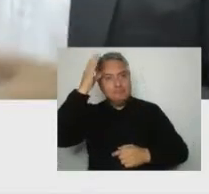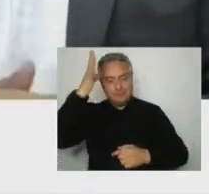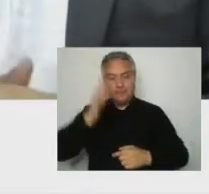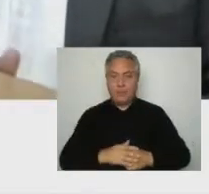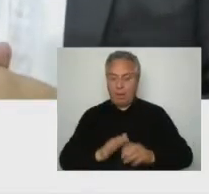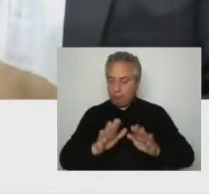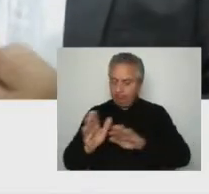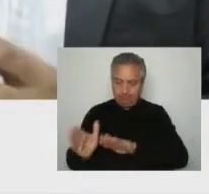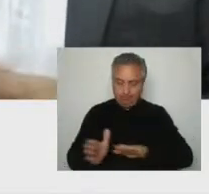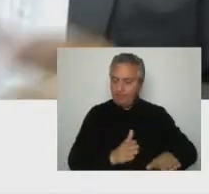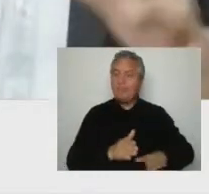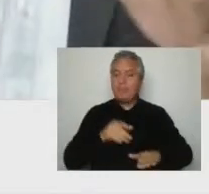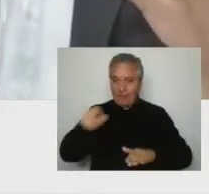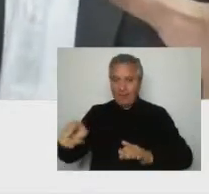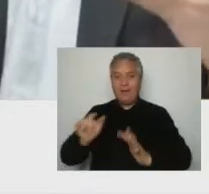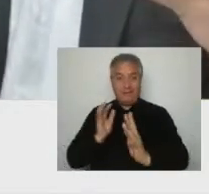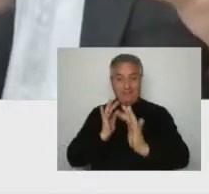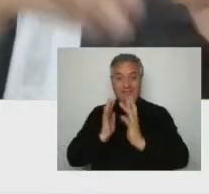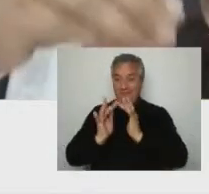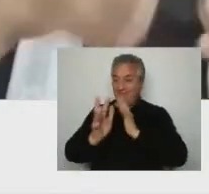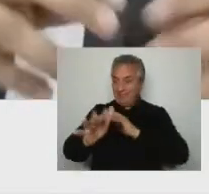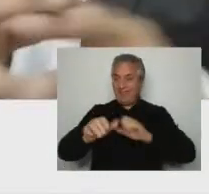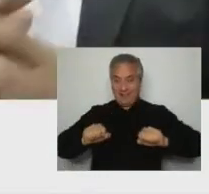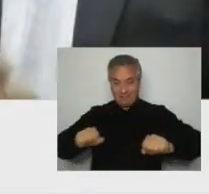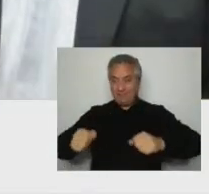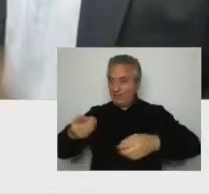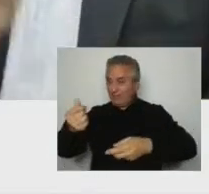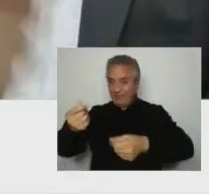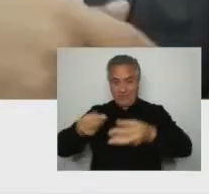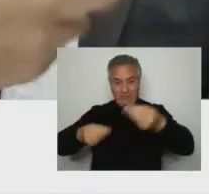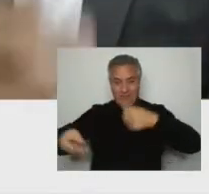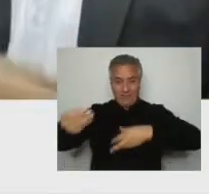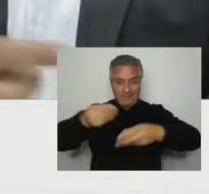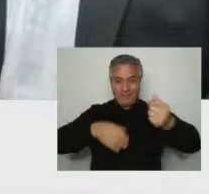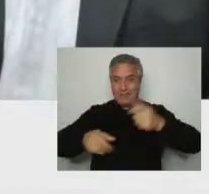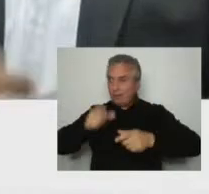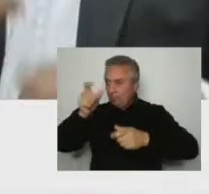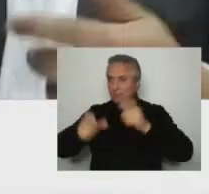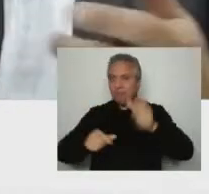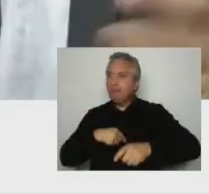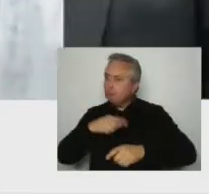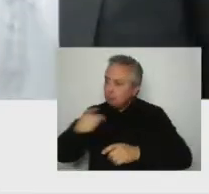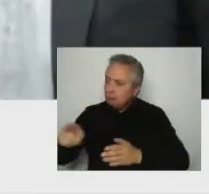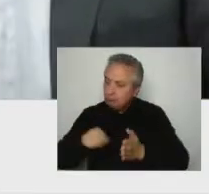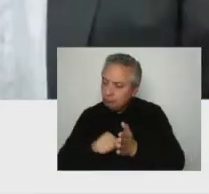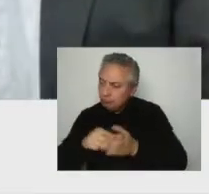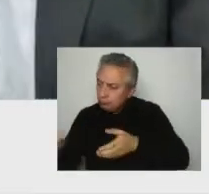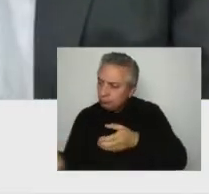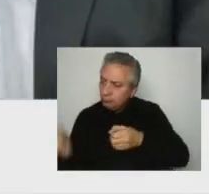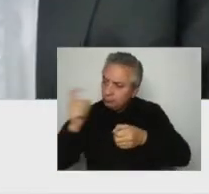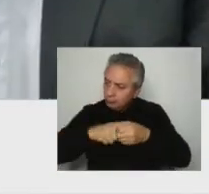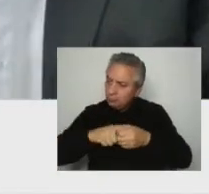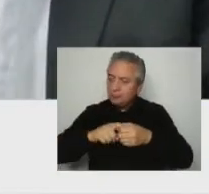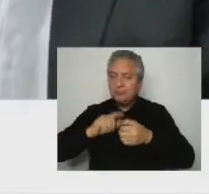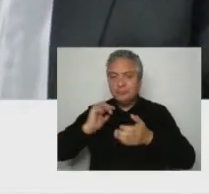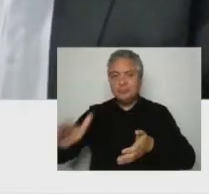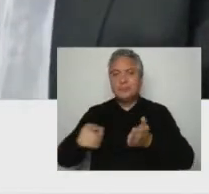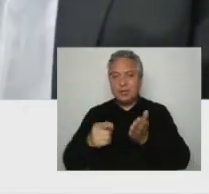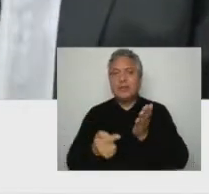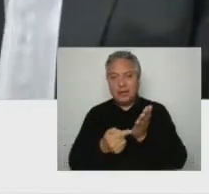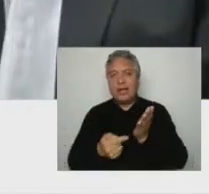the farmers. And we also know that it may be easier, quicker,